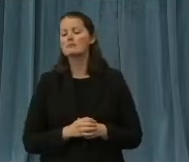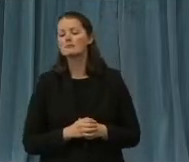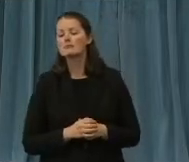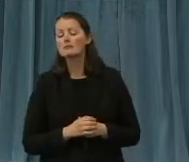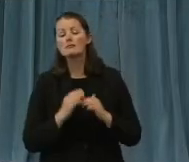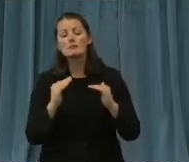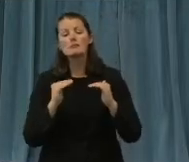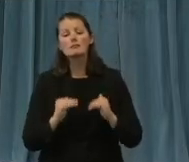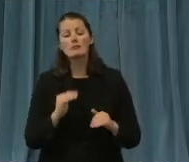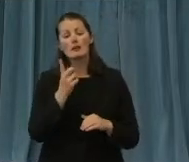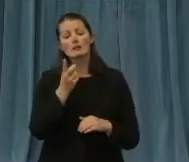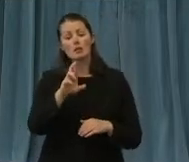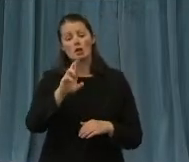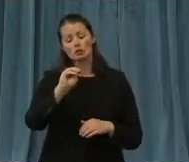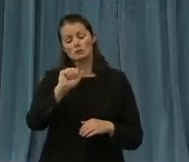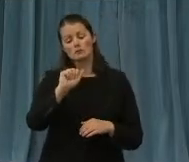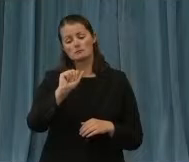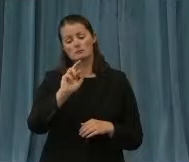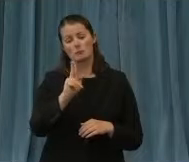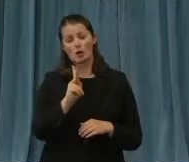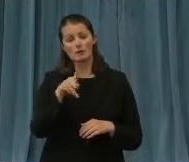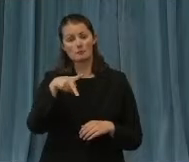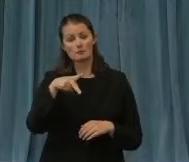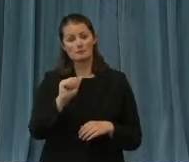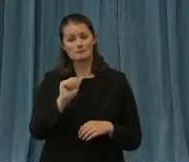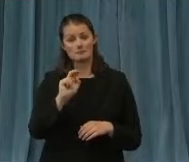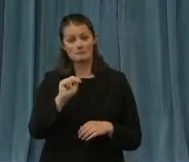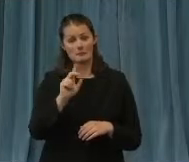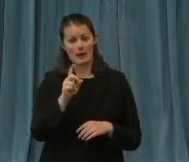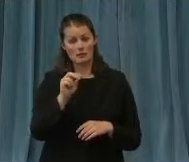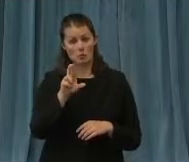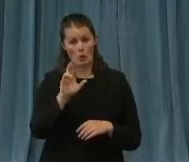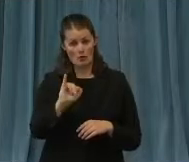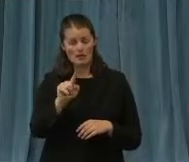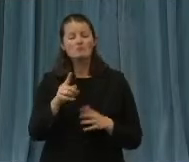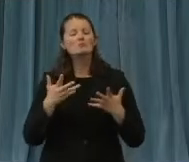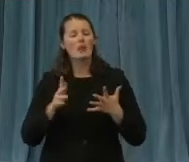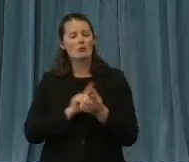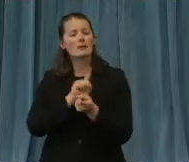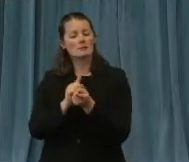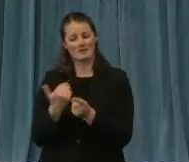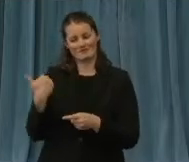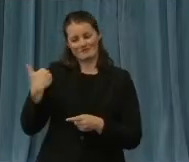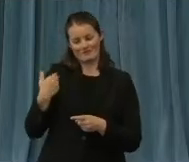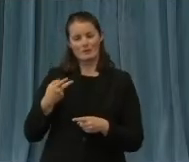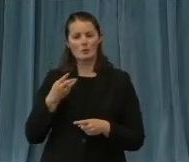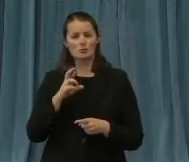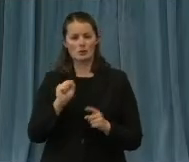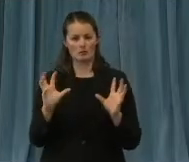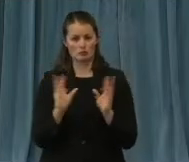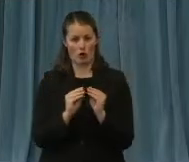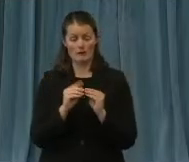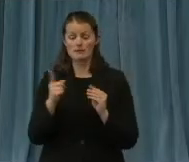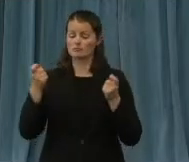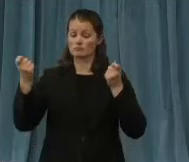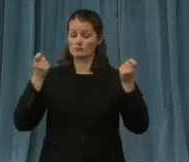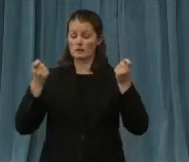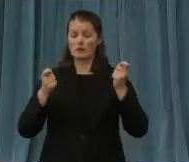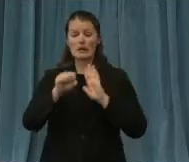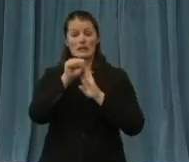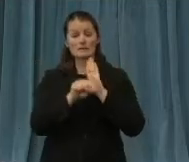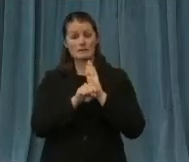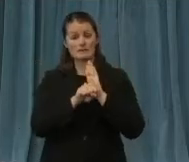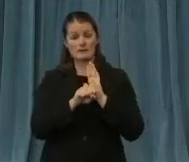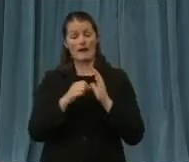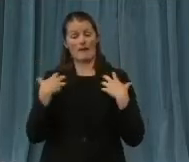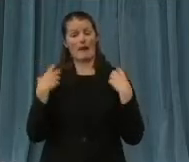Dr. Mark Pandori, who you folks have met in the previous press conference that we had. Director of Nevada State Public Health Lab is here as